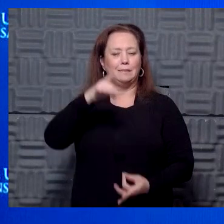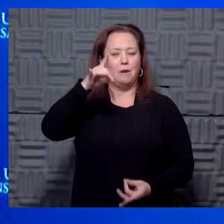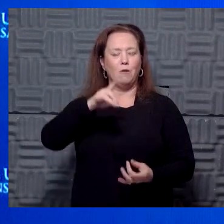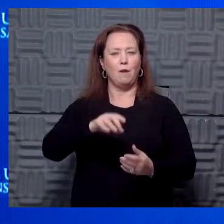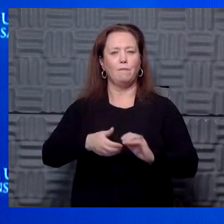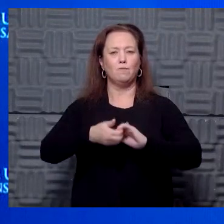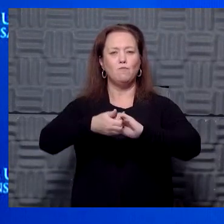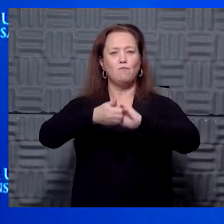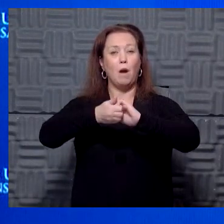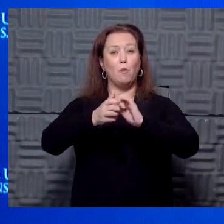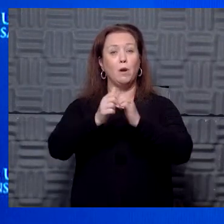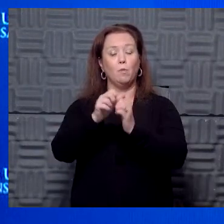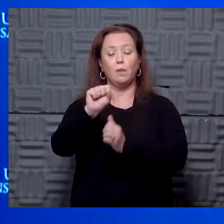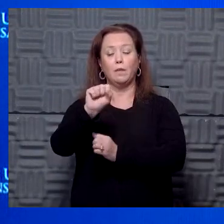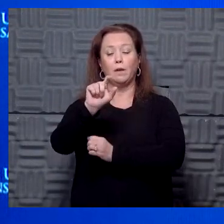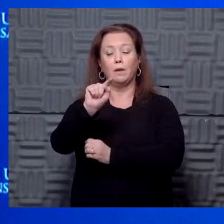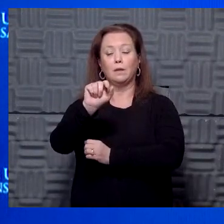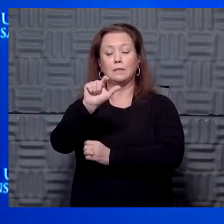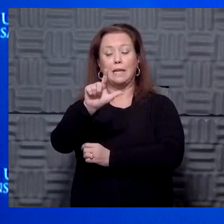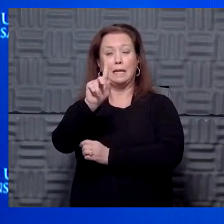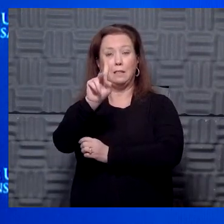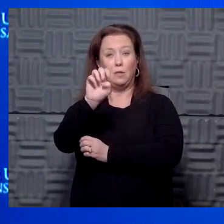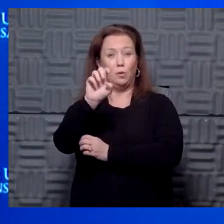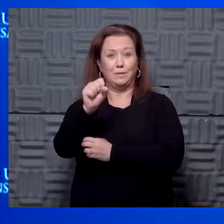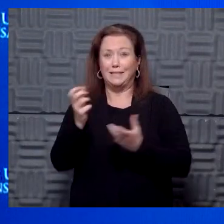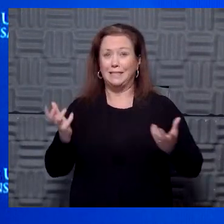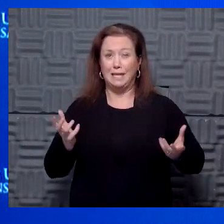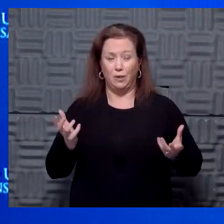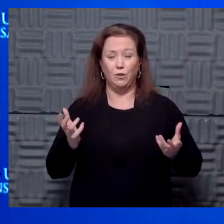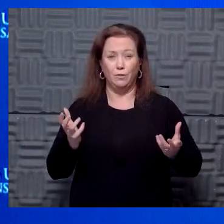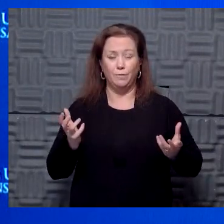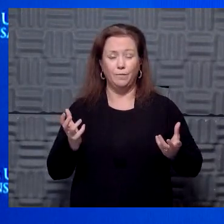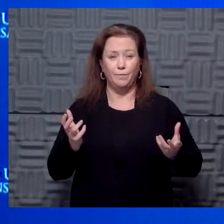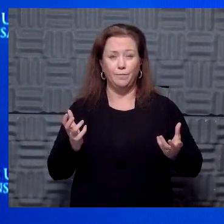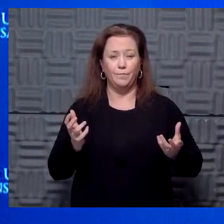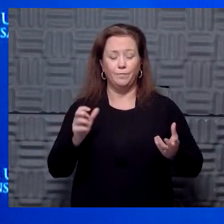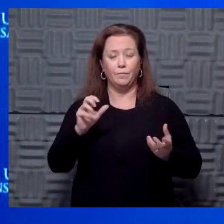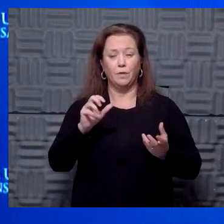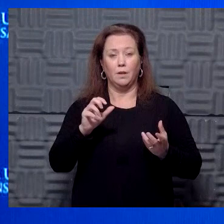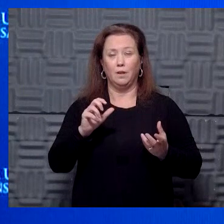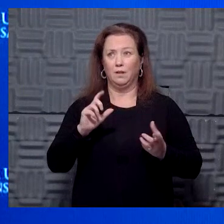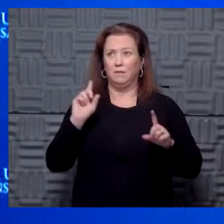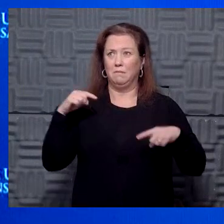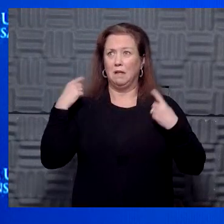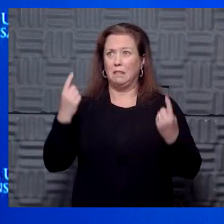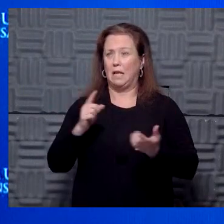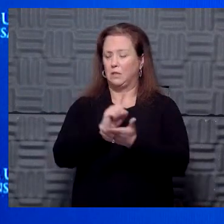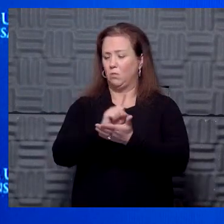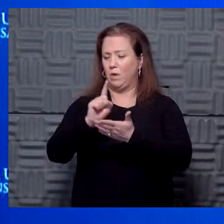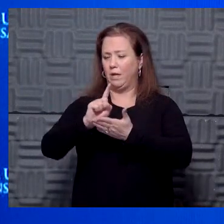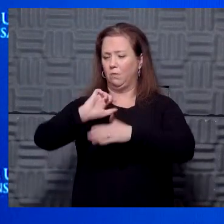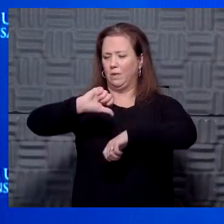well. And in the last week, we hosted a